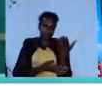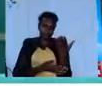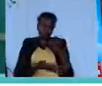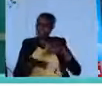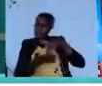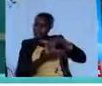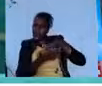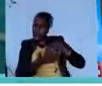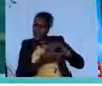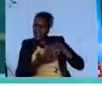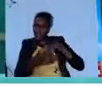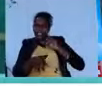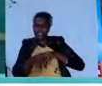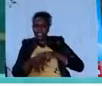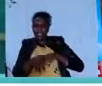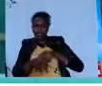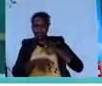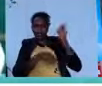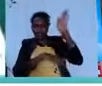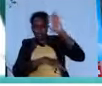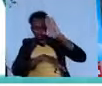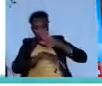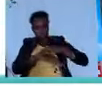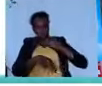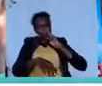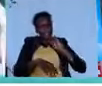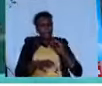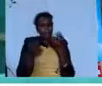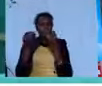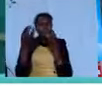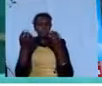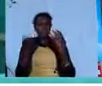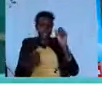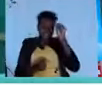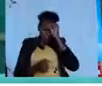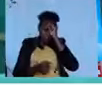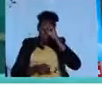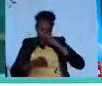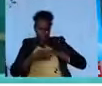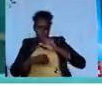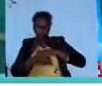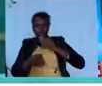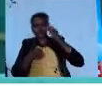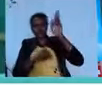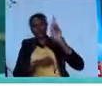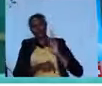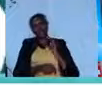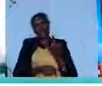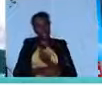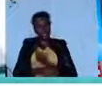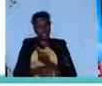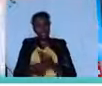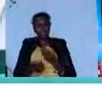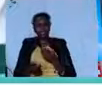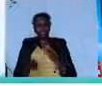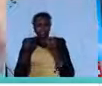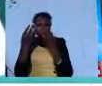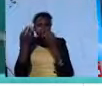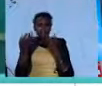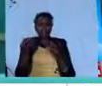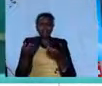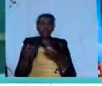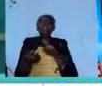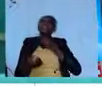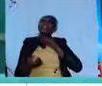weak when God was calling us. Many were foolish when God was calling us. Many could not be admired